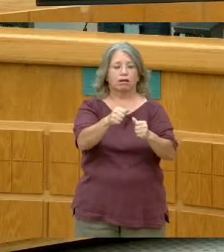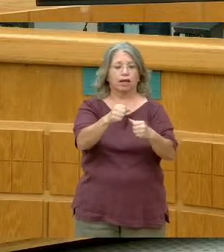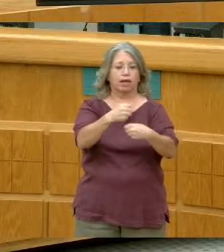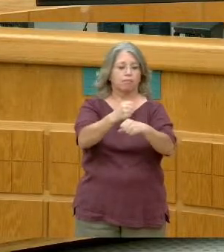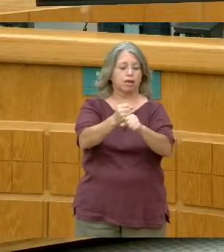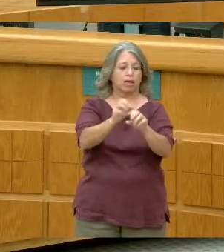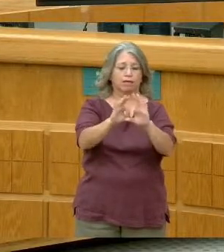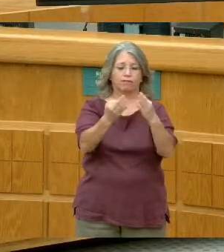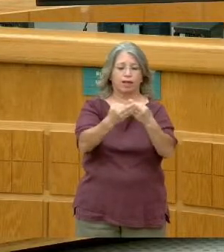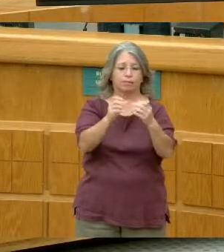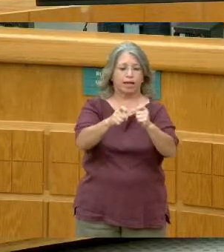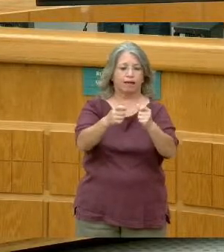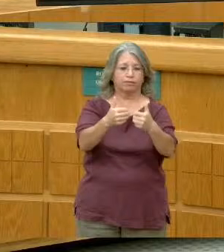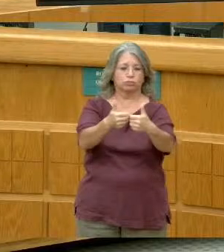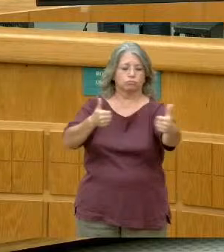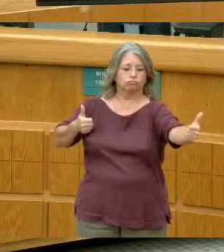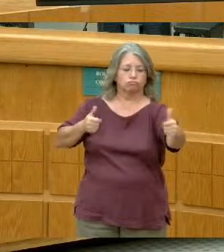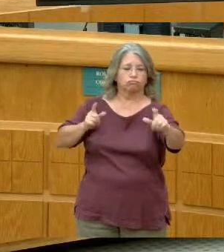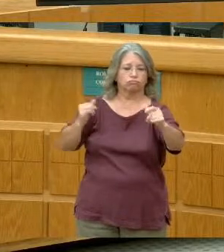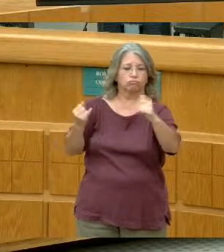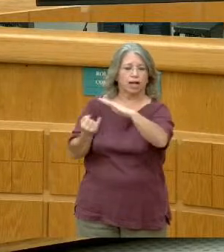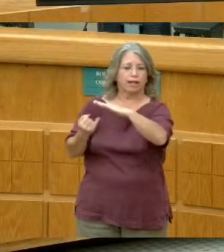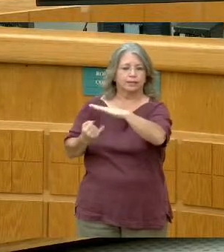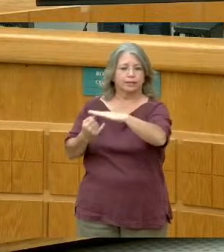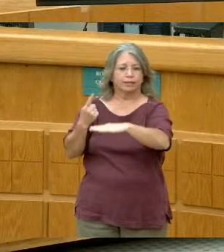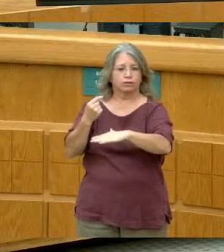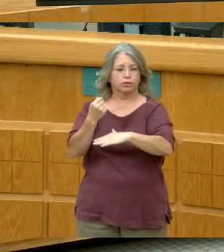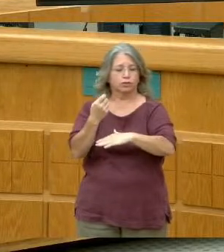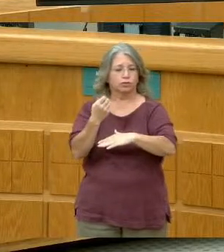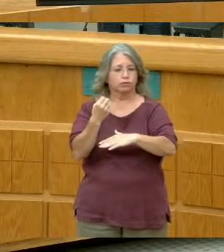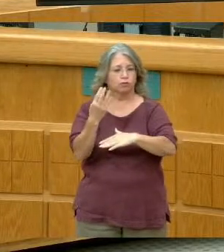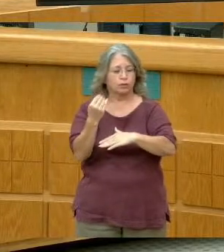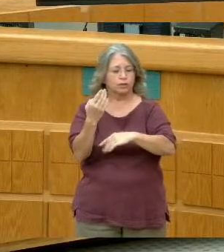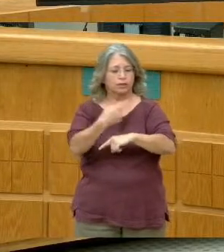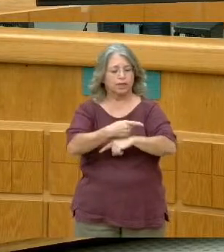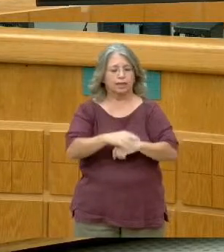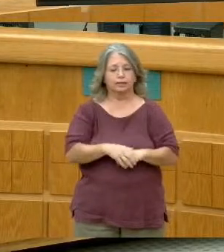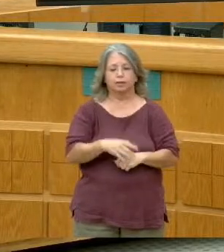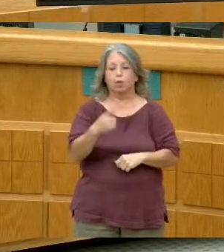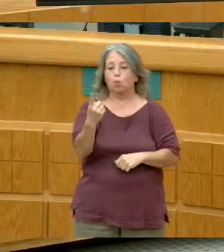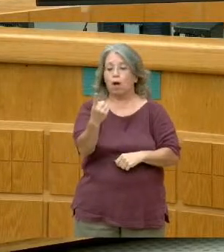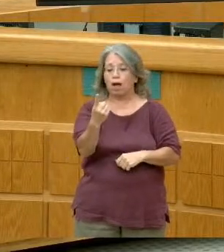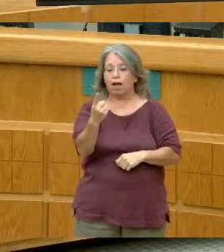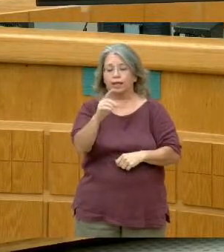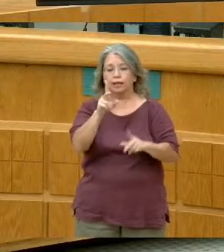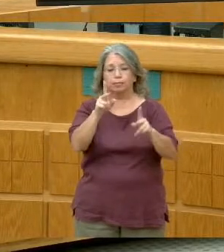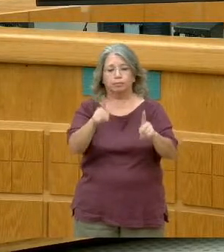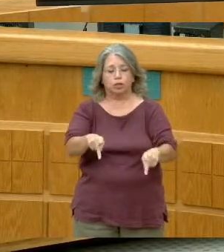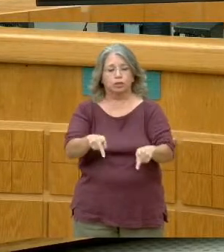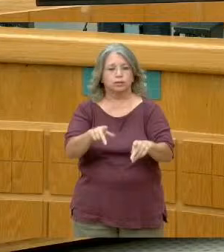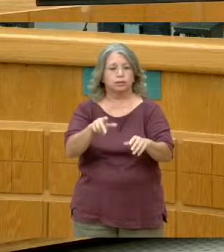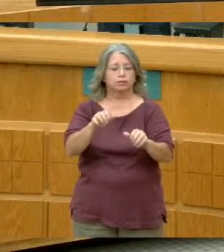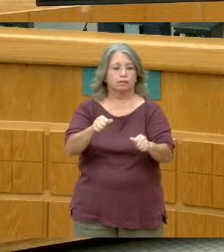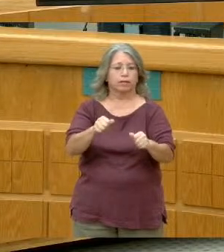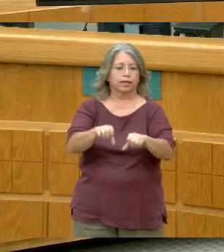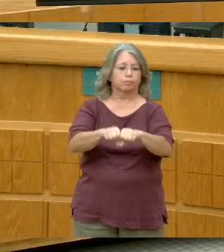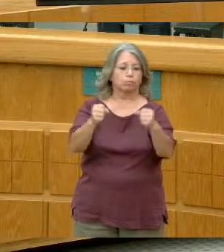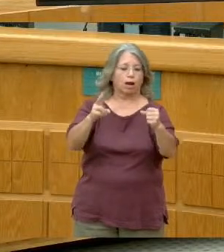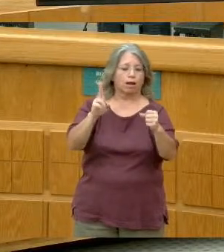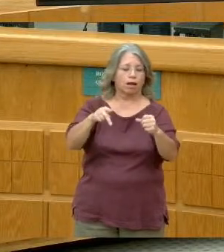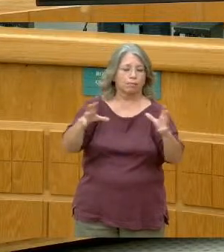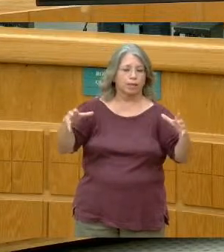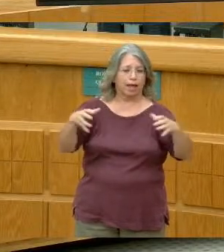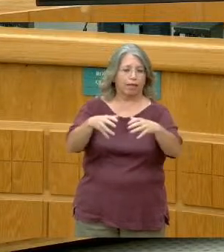social gathering. One infected person to close an entire business office. One infected person to